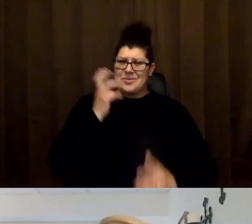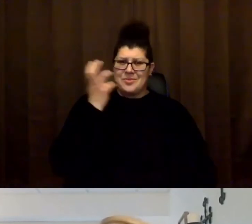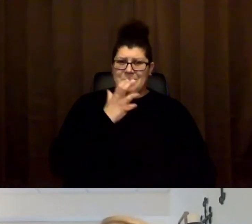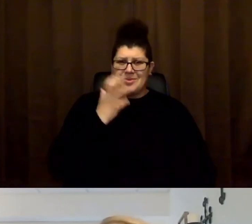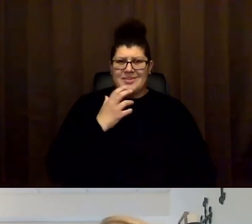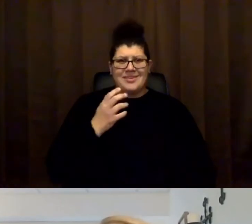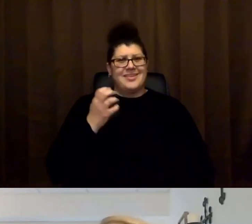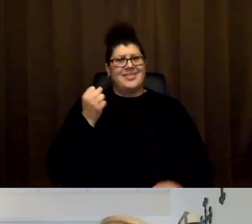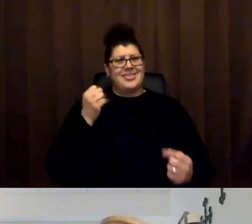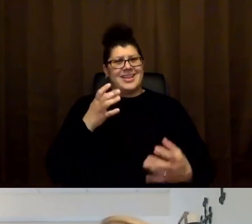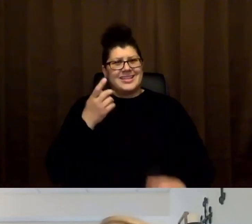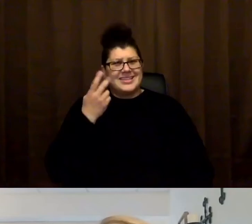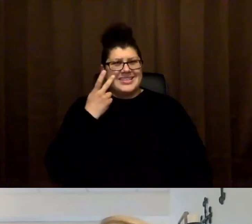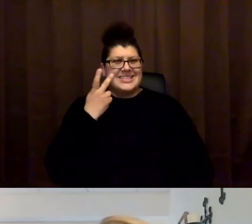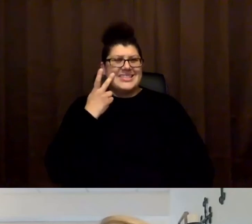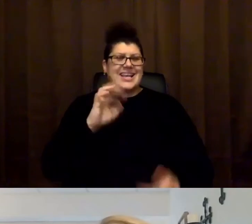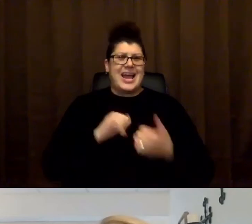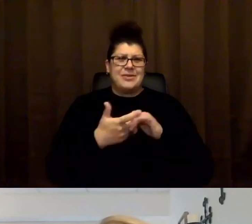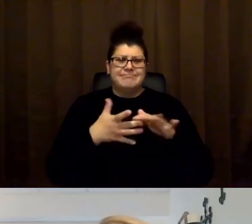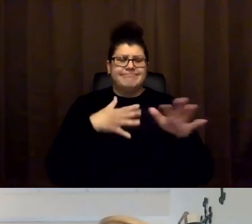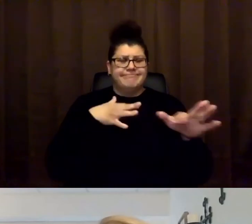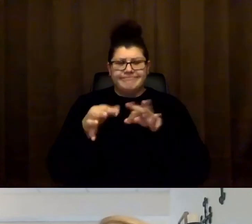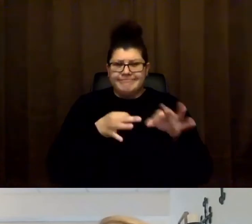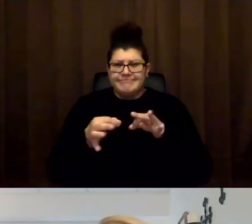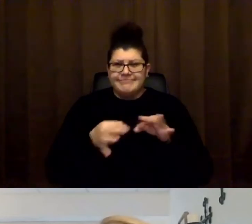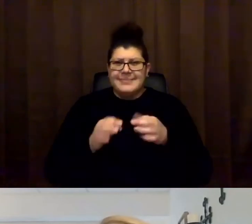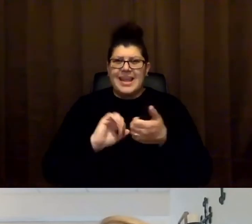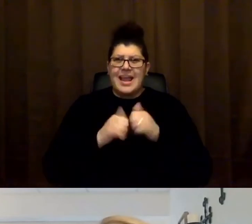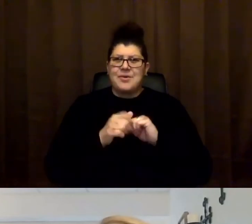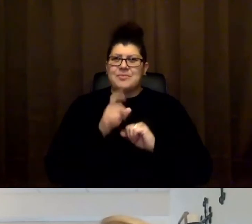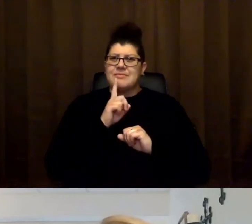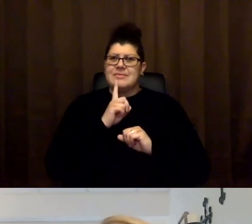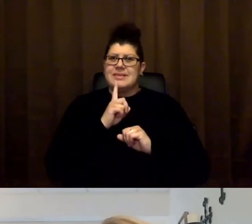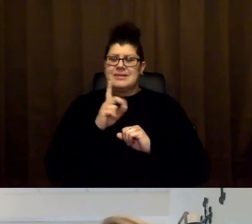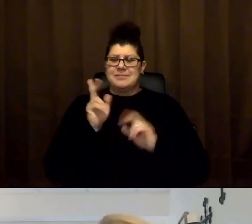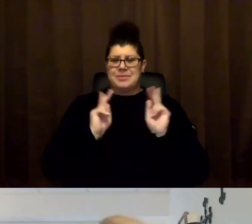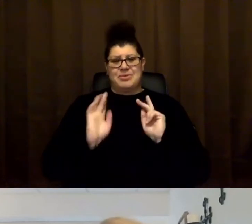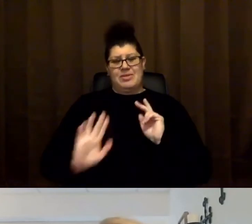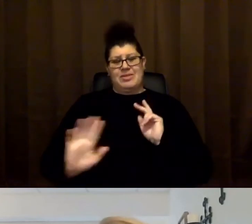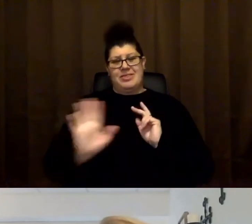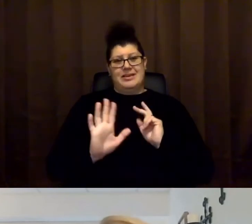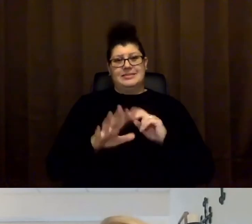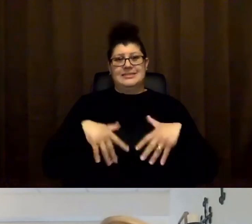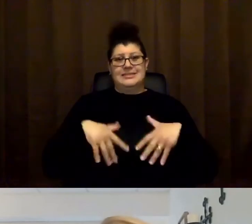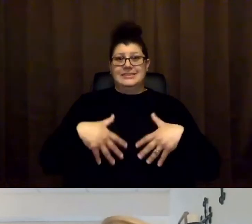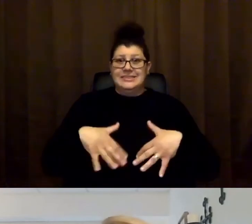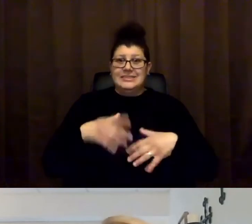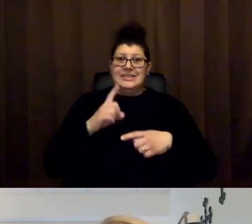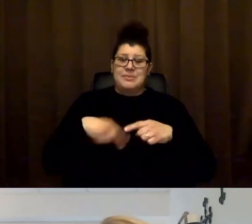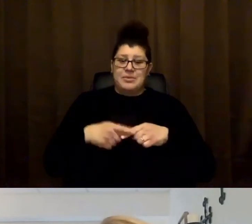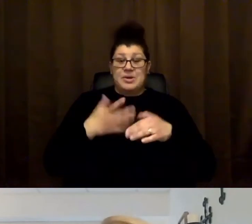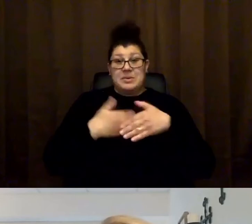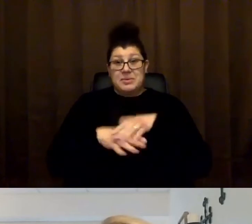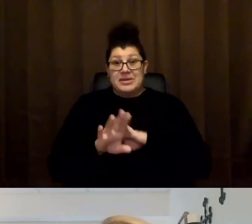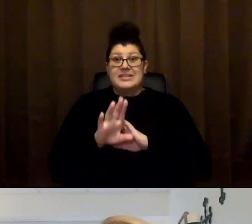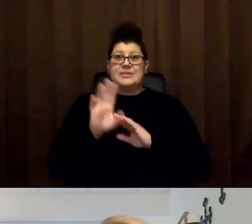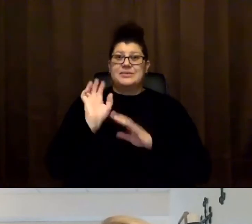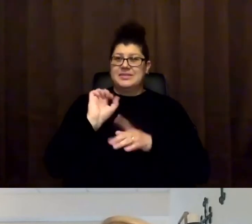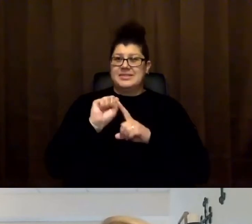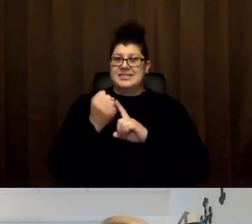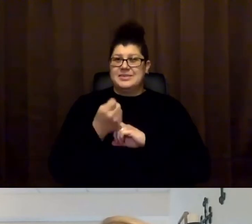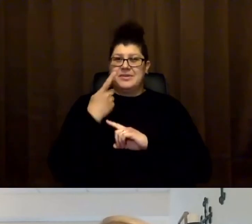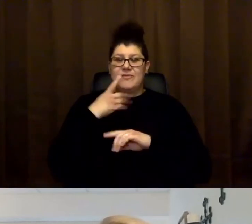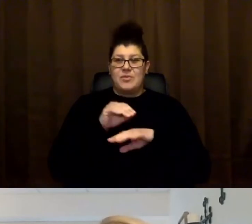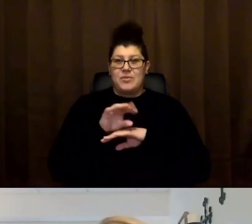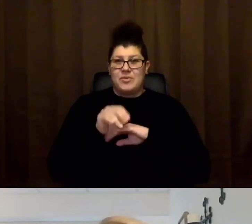you've taken, so many steps to help reduce people's anxiety, maybe about coming into a counseling situation, and to best be able